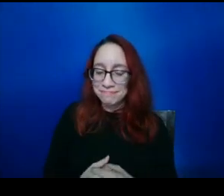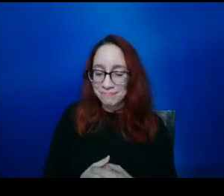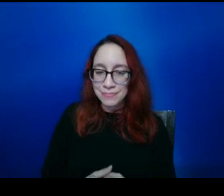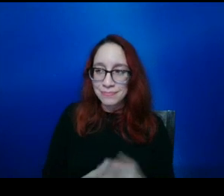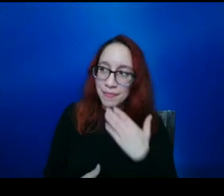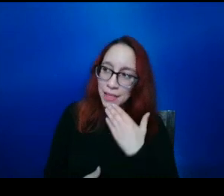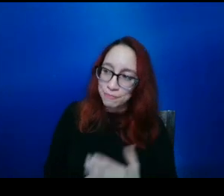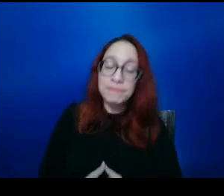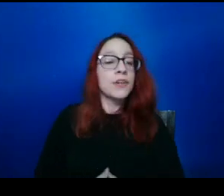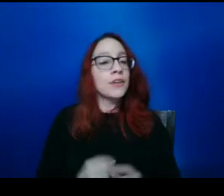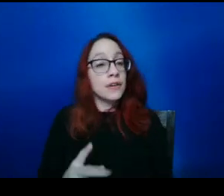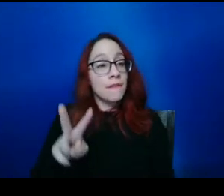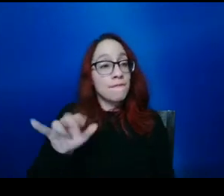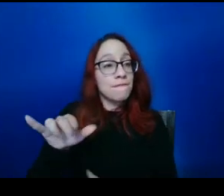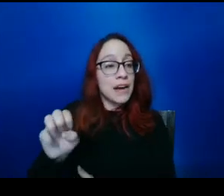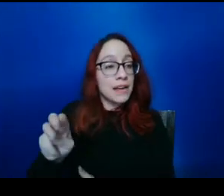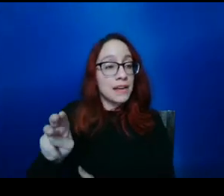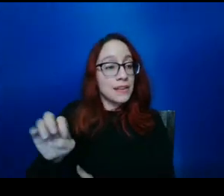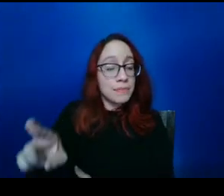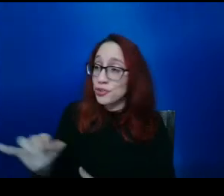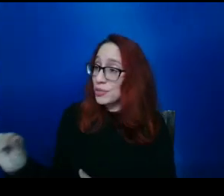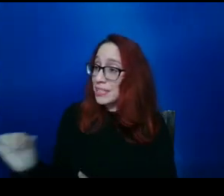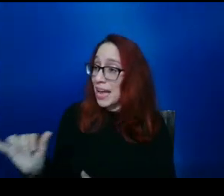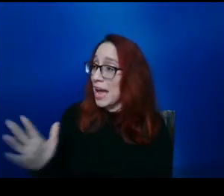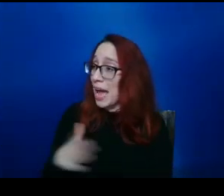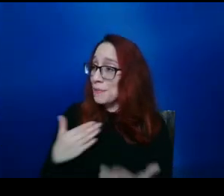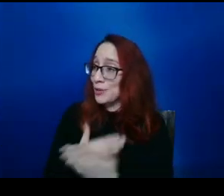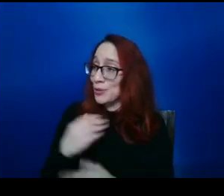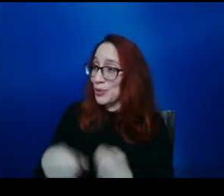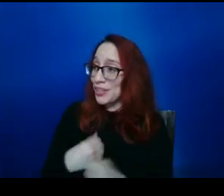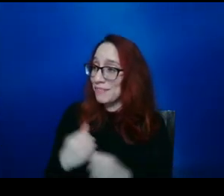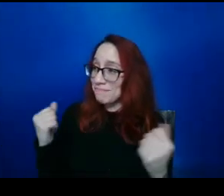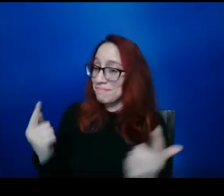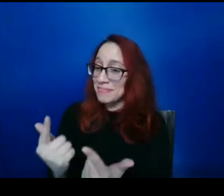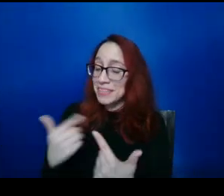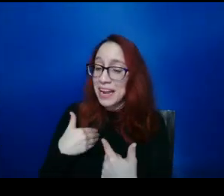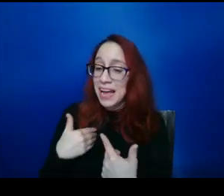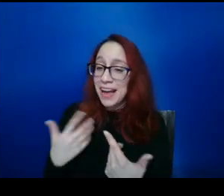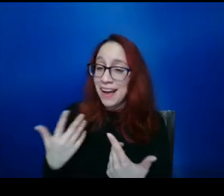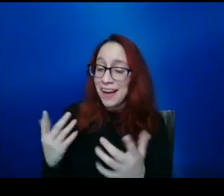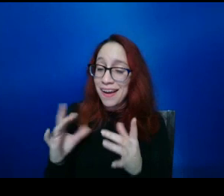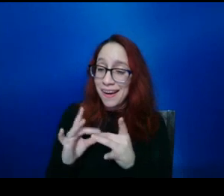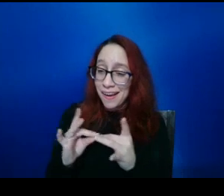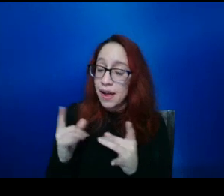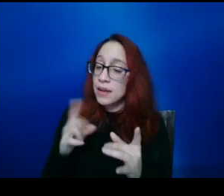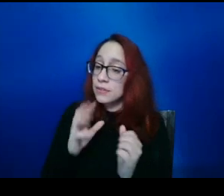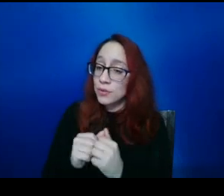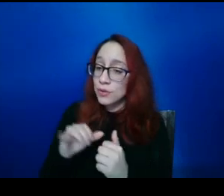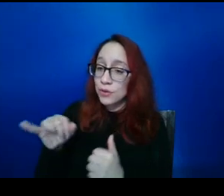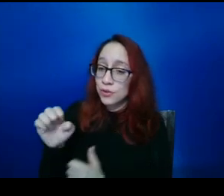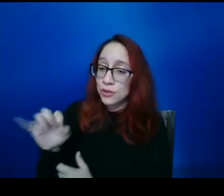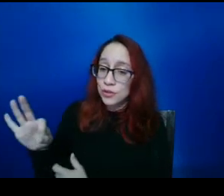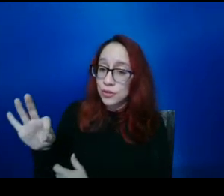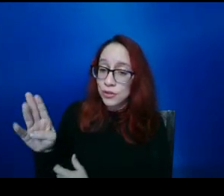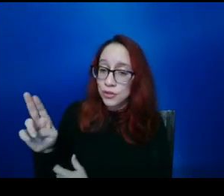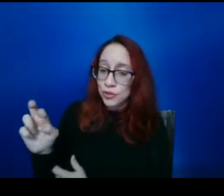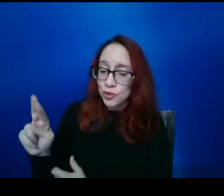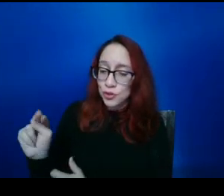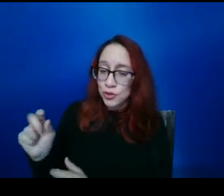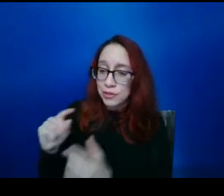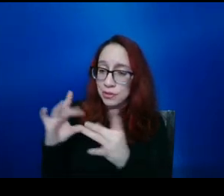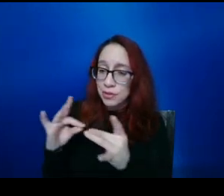you. Vice Mayor. Yep, same thing. Happy New Year to everybody. I do have a disclosure to make. I spoke with Jeff Burns from Affiliated